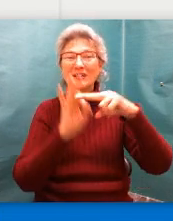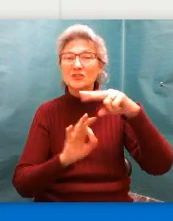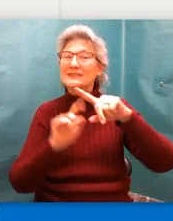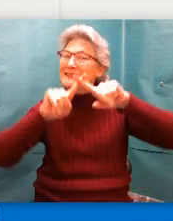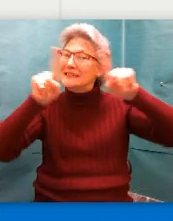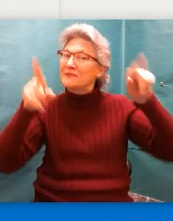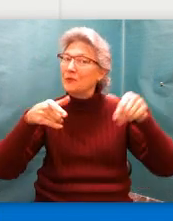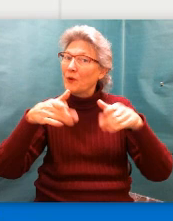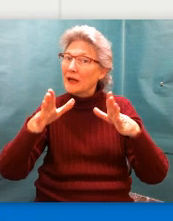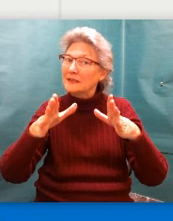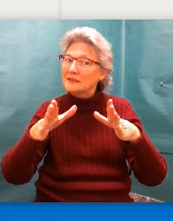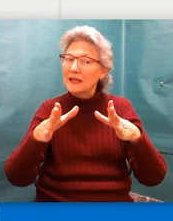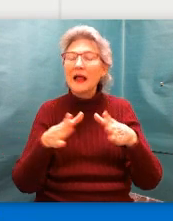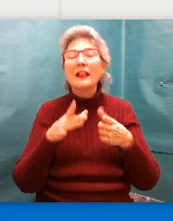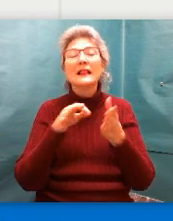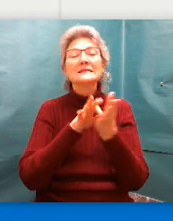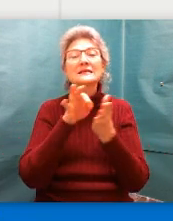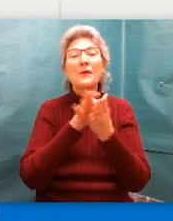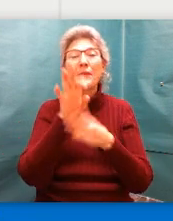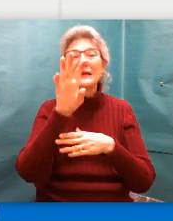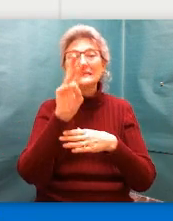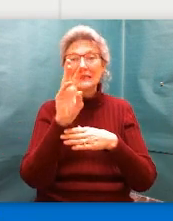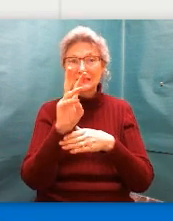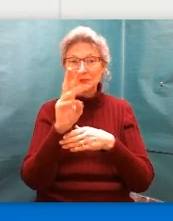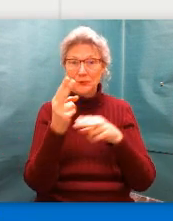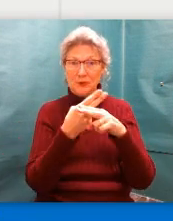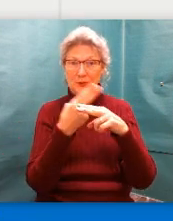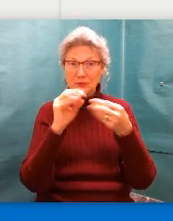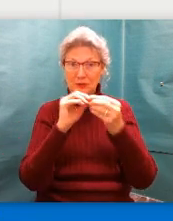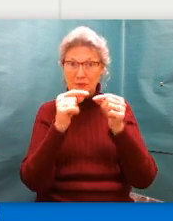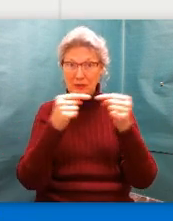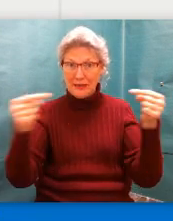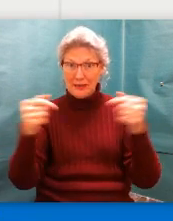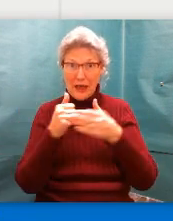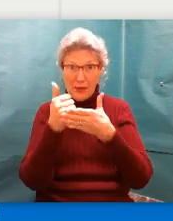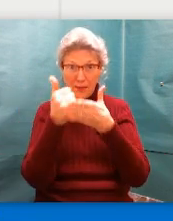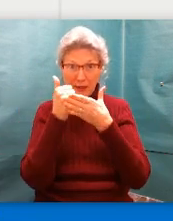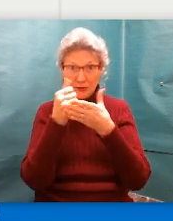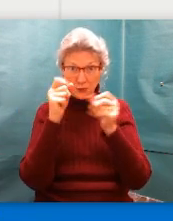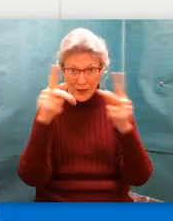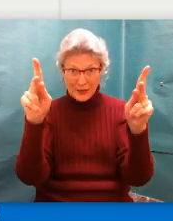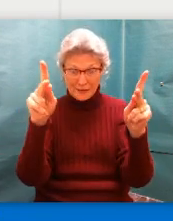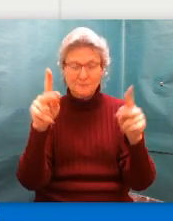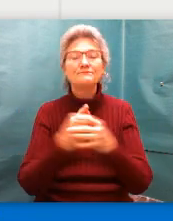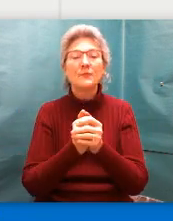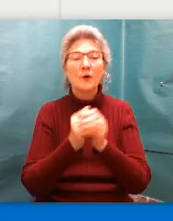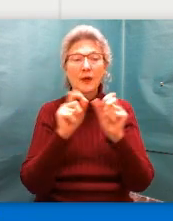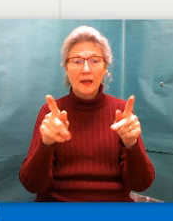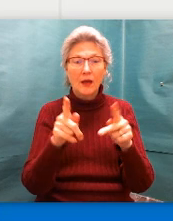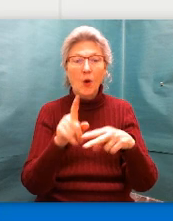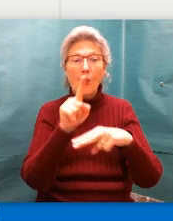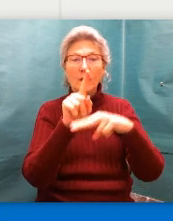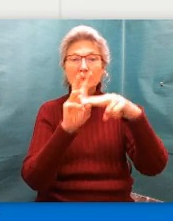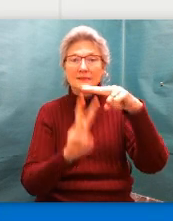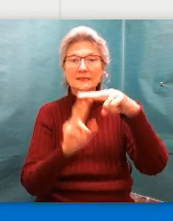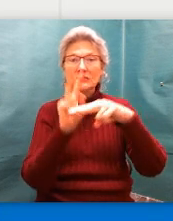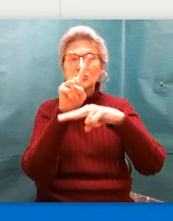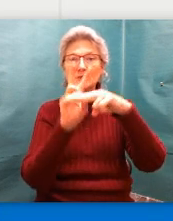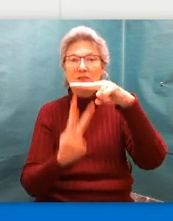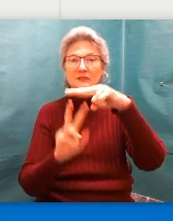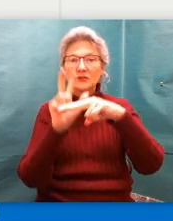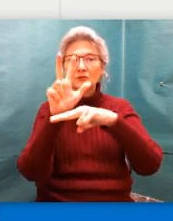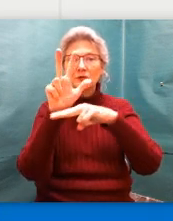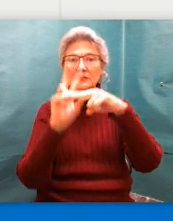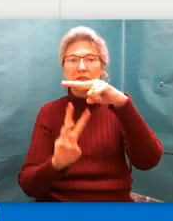by 6. We're going to use the number line to help us do it. Okay, here we go. 1 6, 2